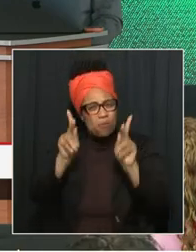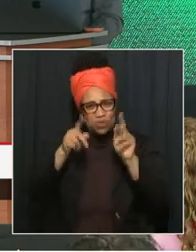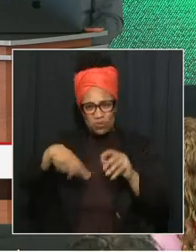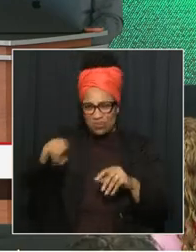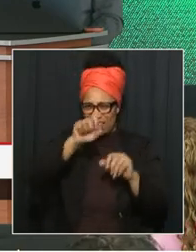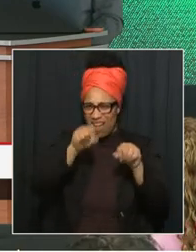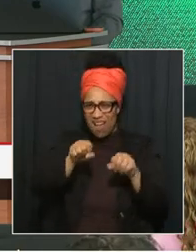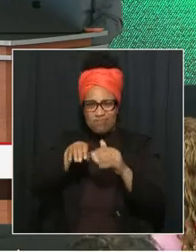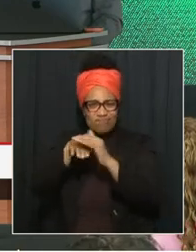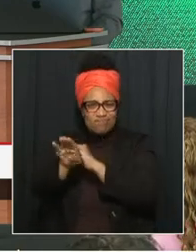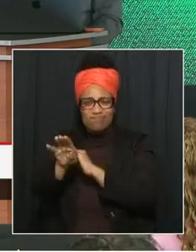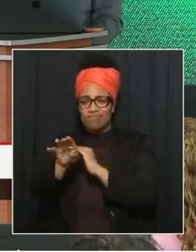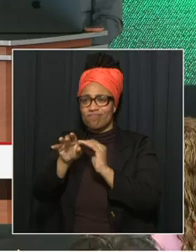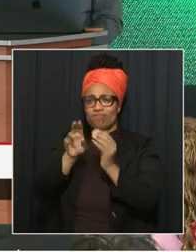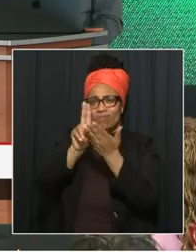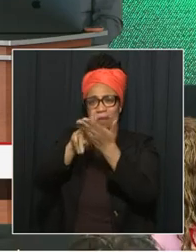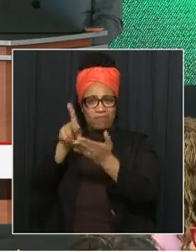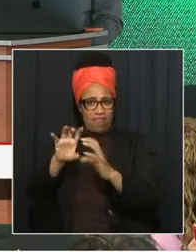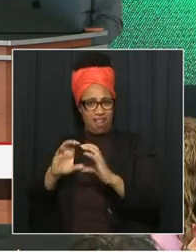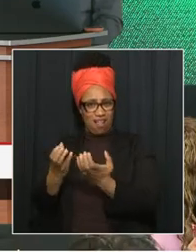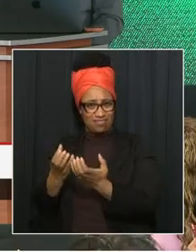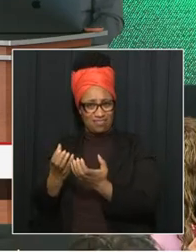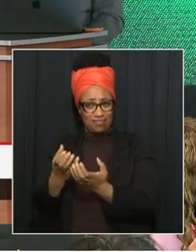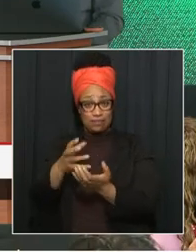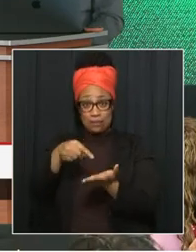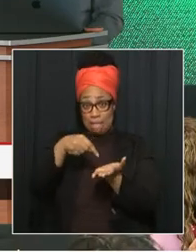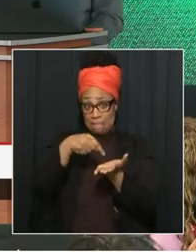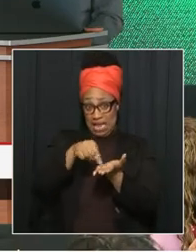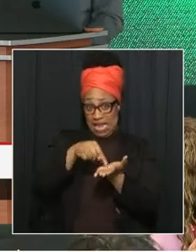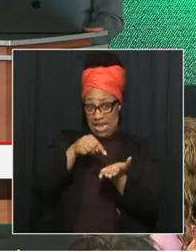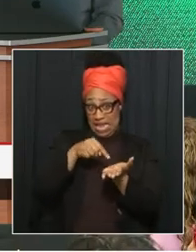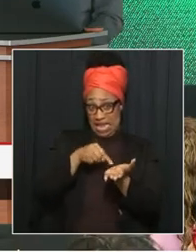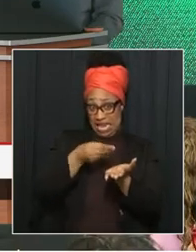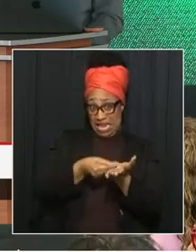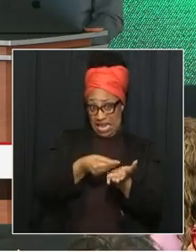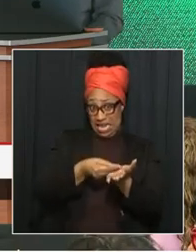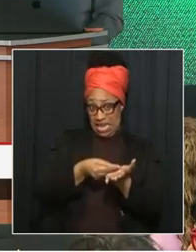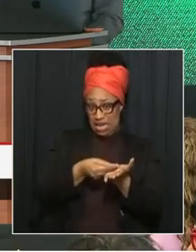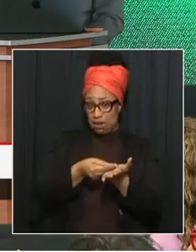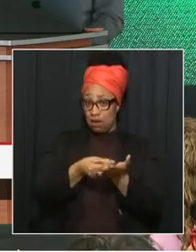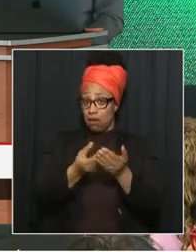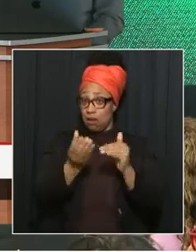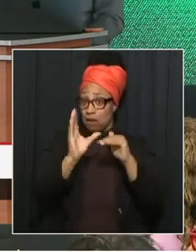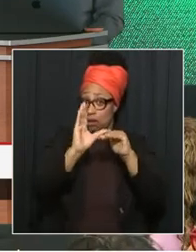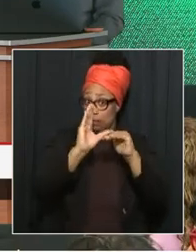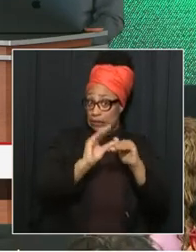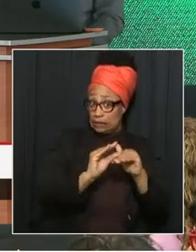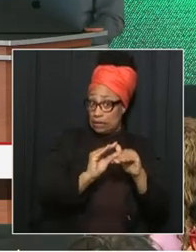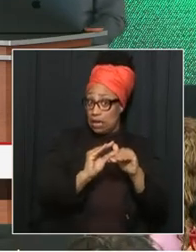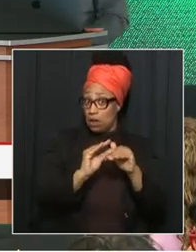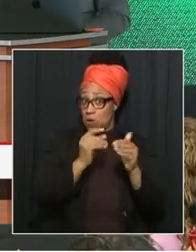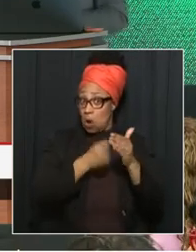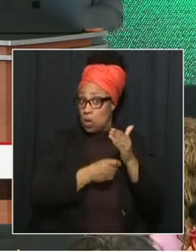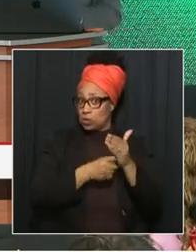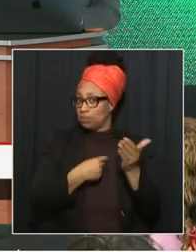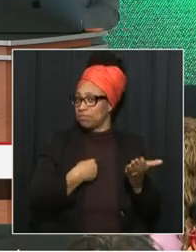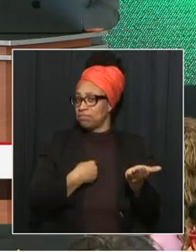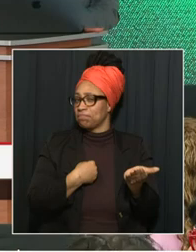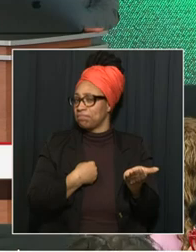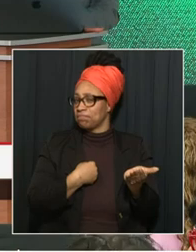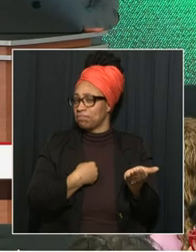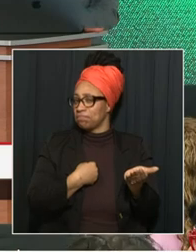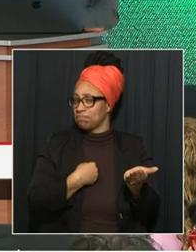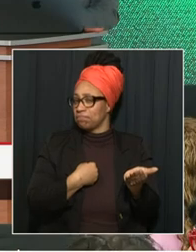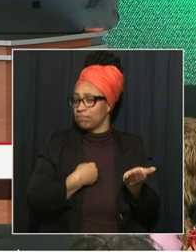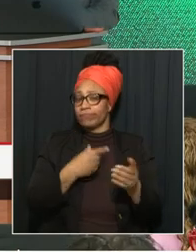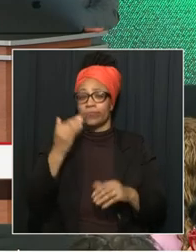a subsidized course offering for seniors. I know that at some places around the